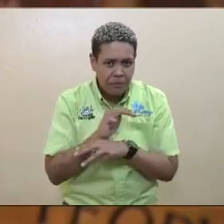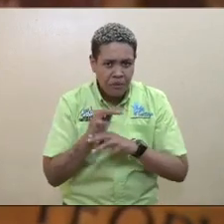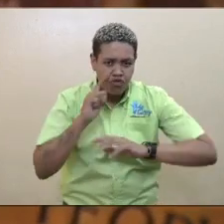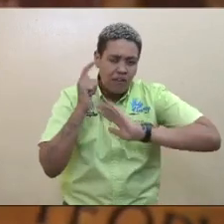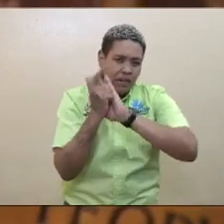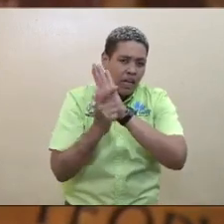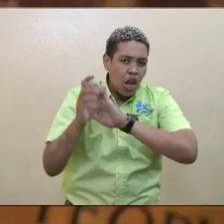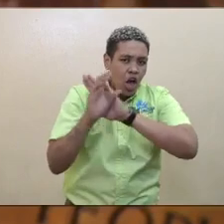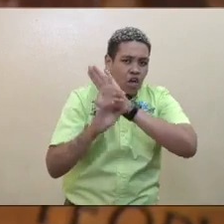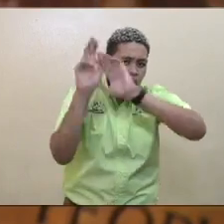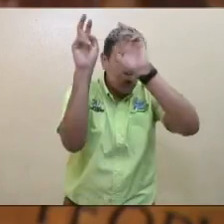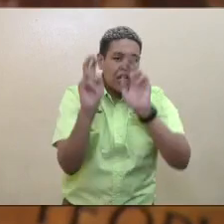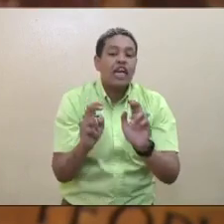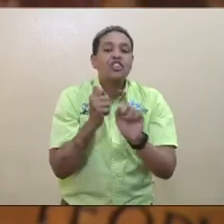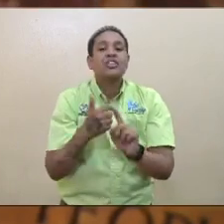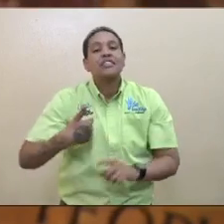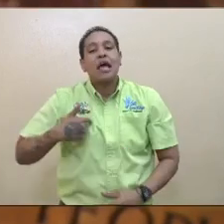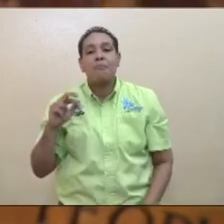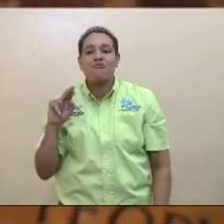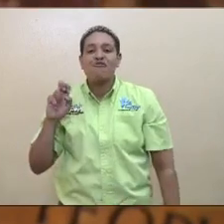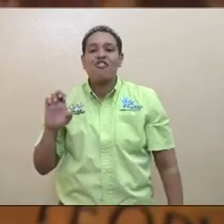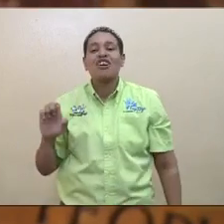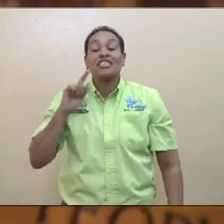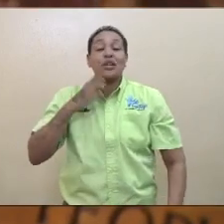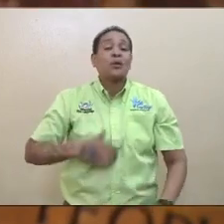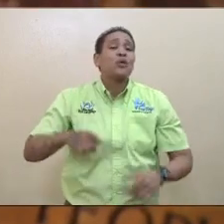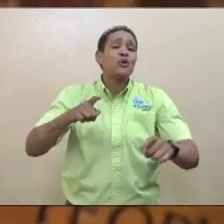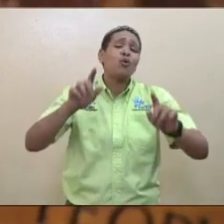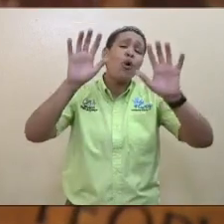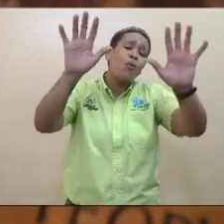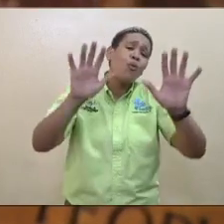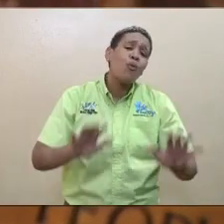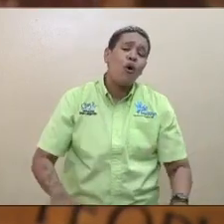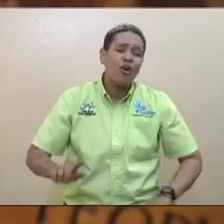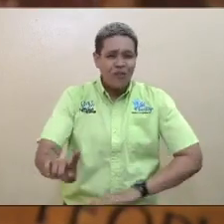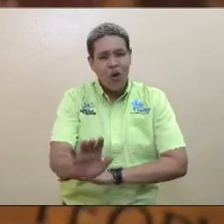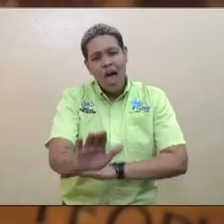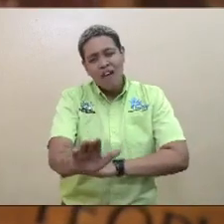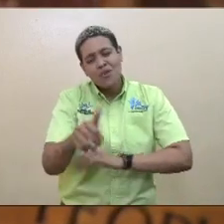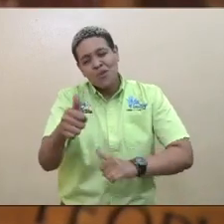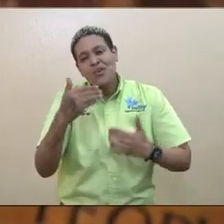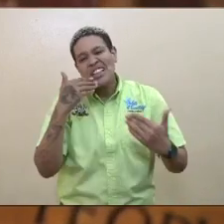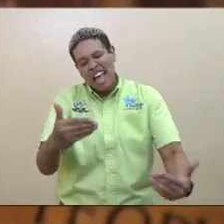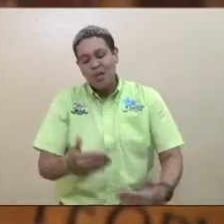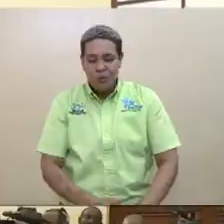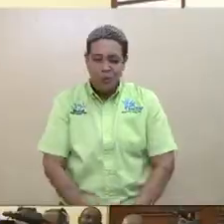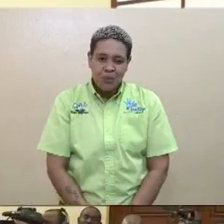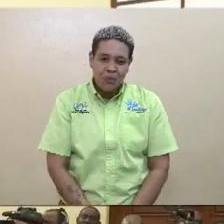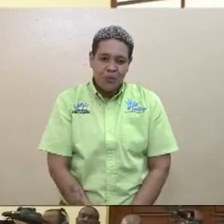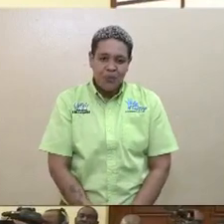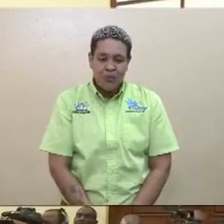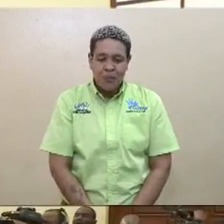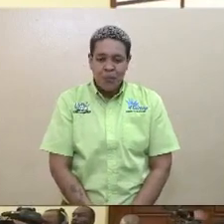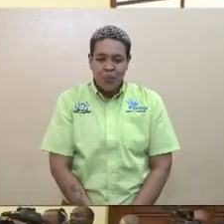and Constitutional Affairs. I'm Roxy Nicol, wishing you all a wonderful rest of the afternoon. Thank you so much.